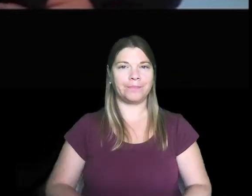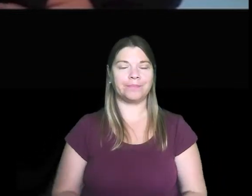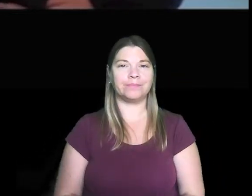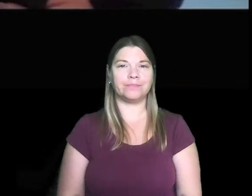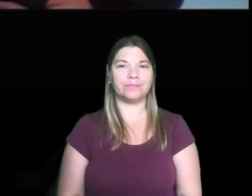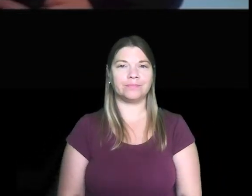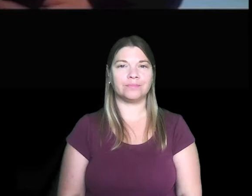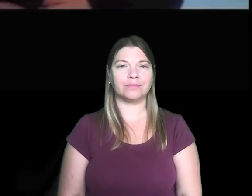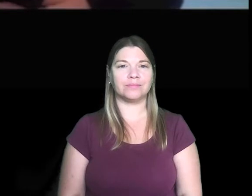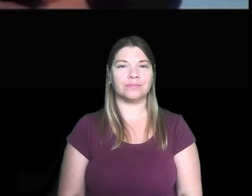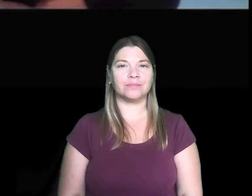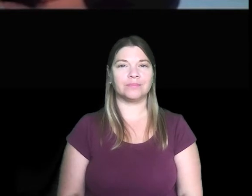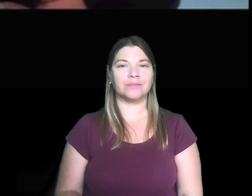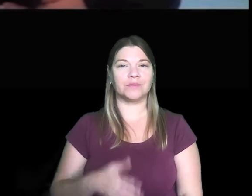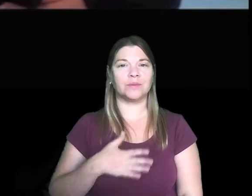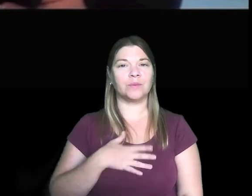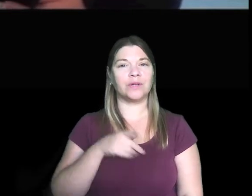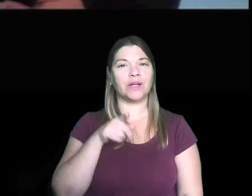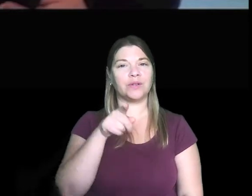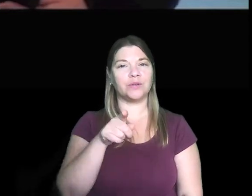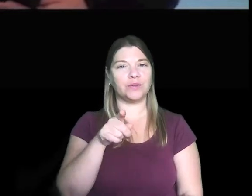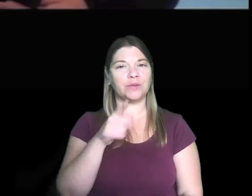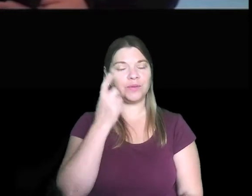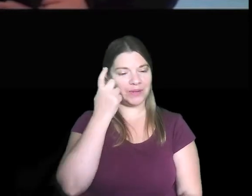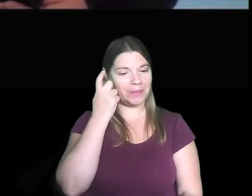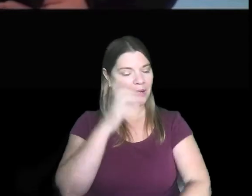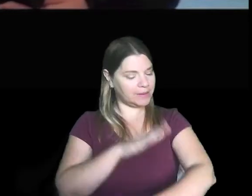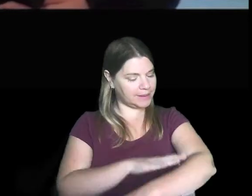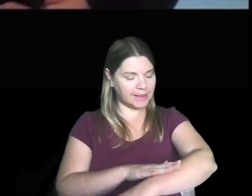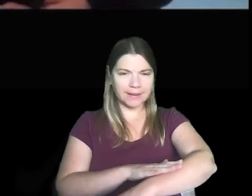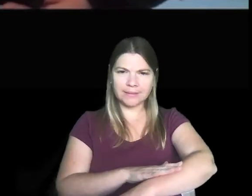We would like you to draw your attention to how your skin feels now.